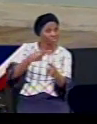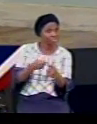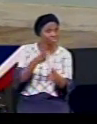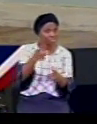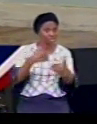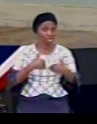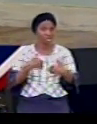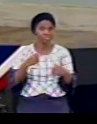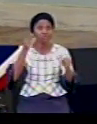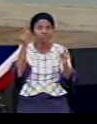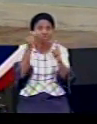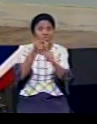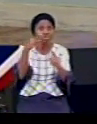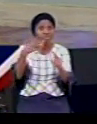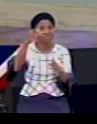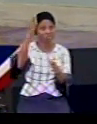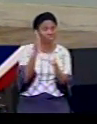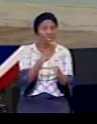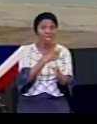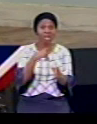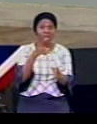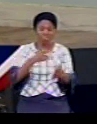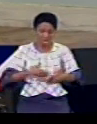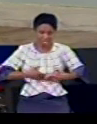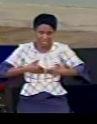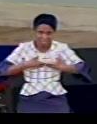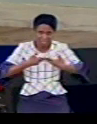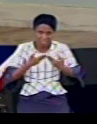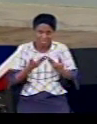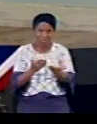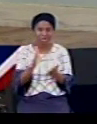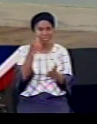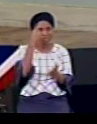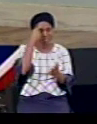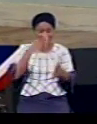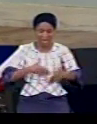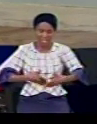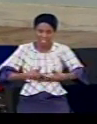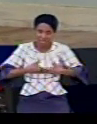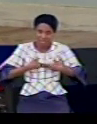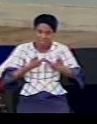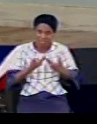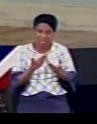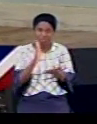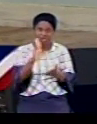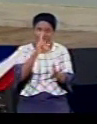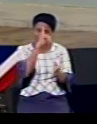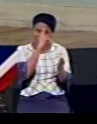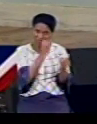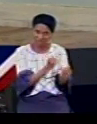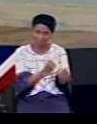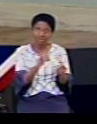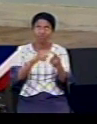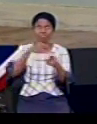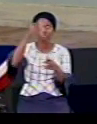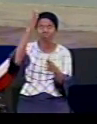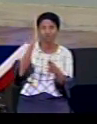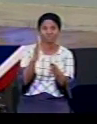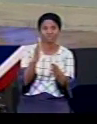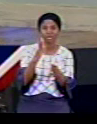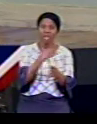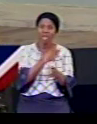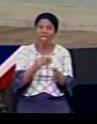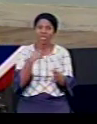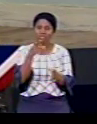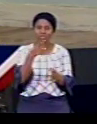God, and you express your mind, you express your faith unto God, and